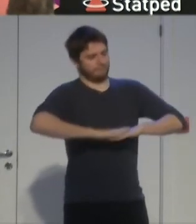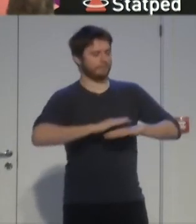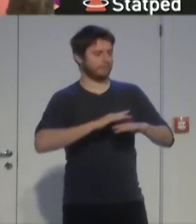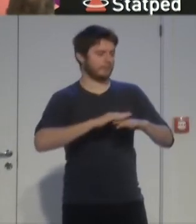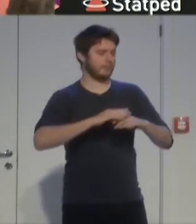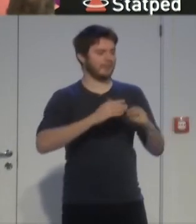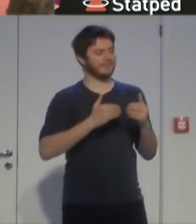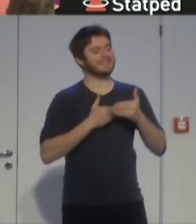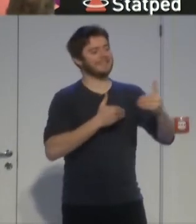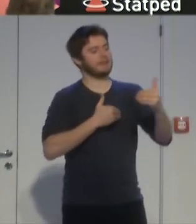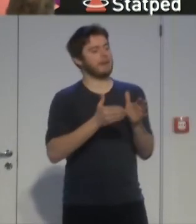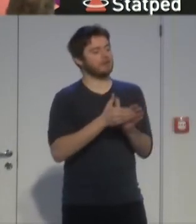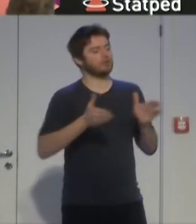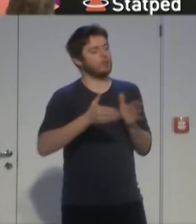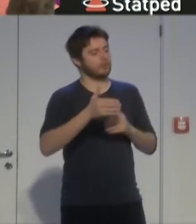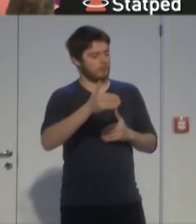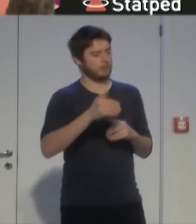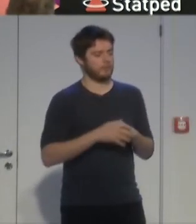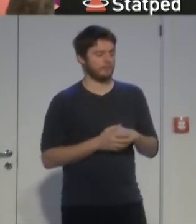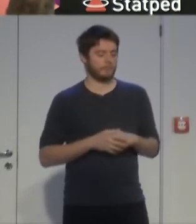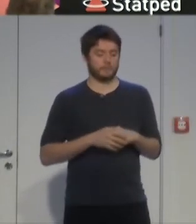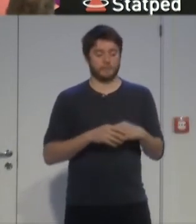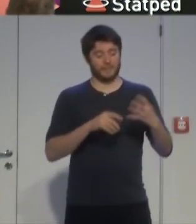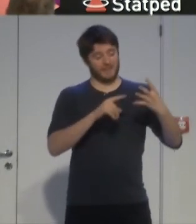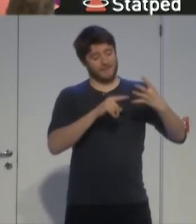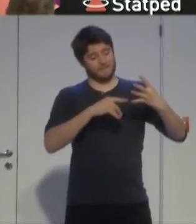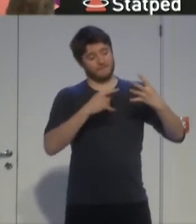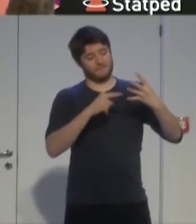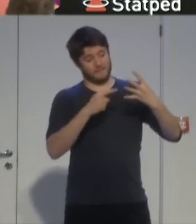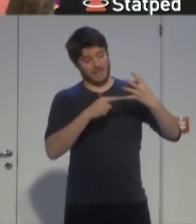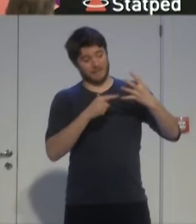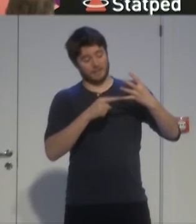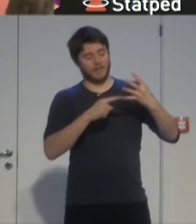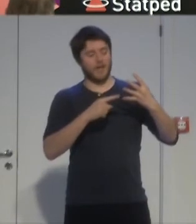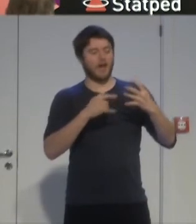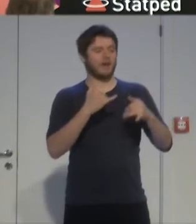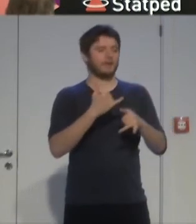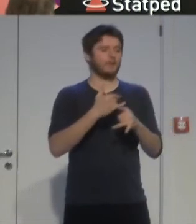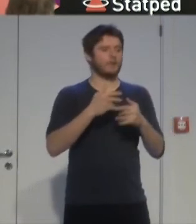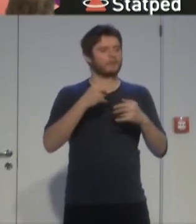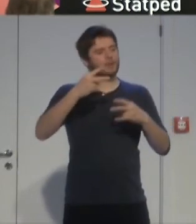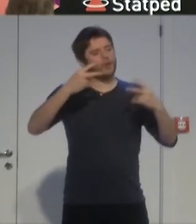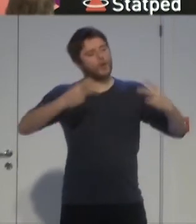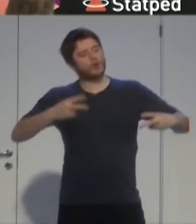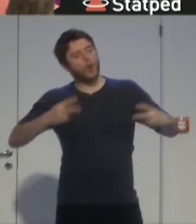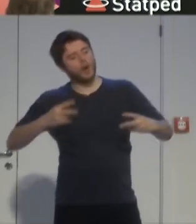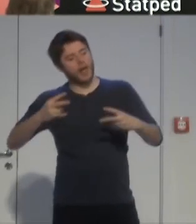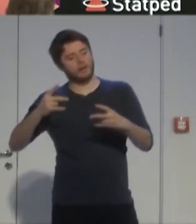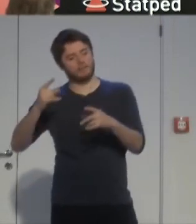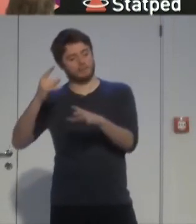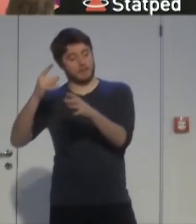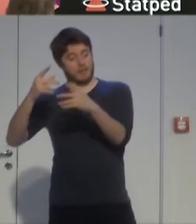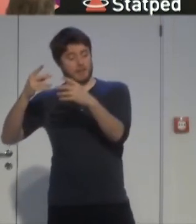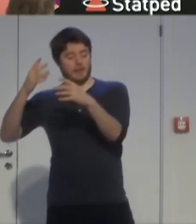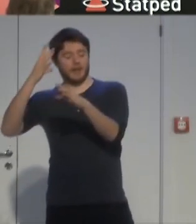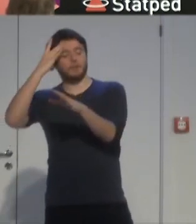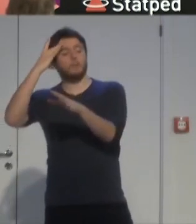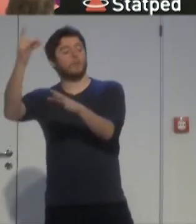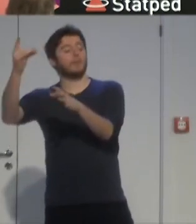The fourth role is a role of the conversation partner, and that is where the languaging comes in most